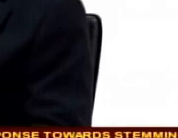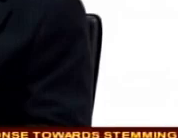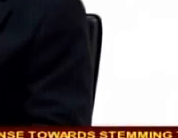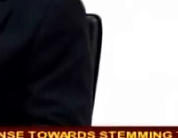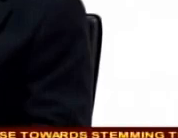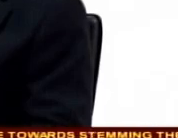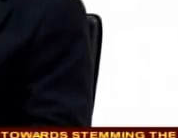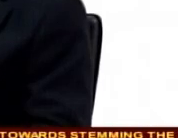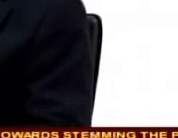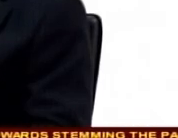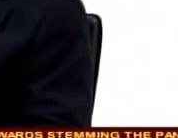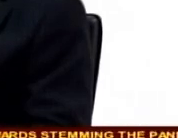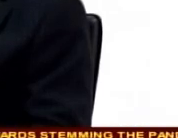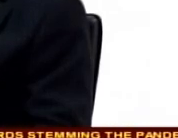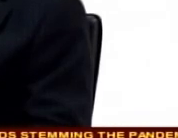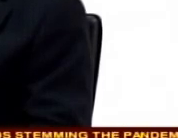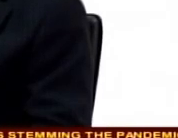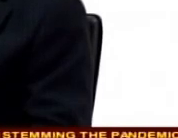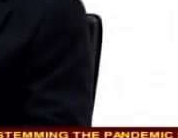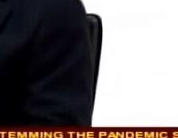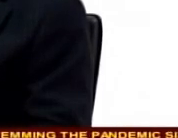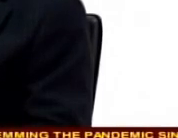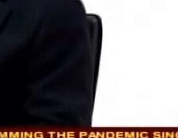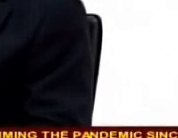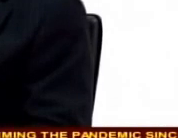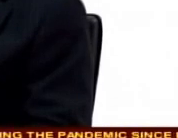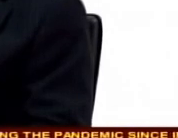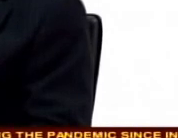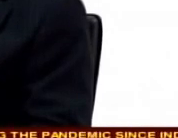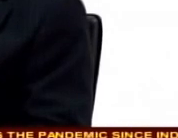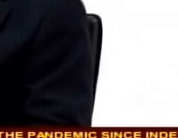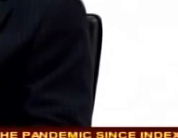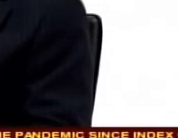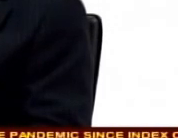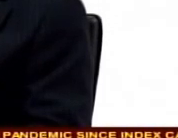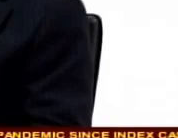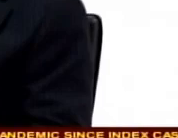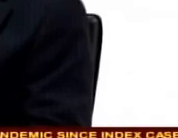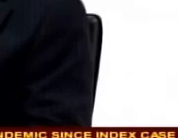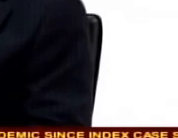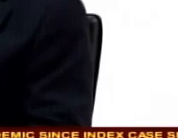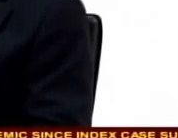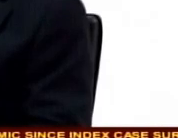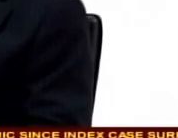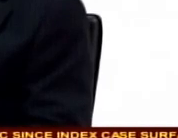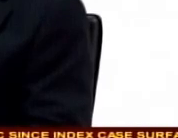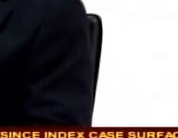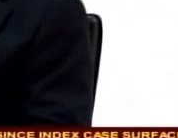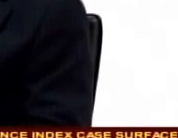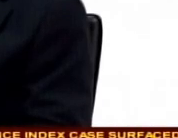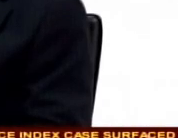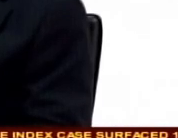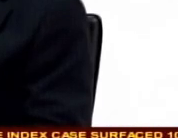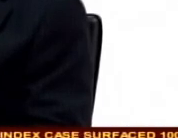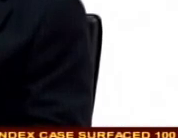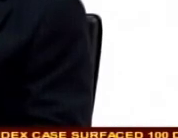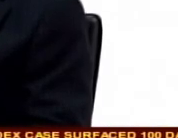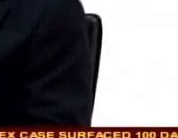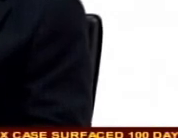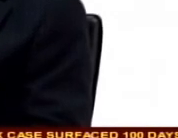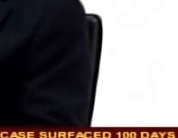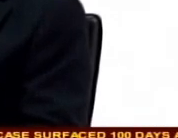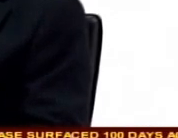of us close as late as 10 p.m., some midnight. And even here in the FCT, the officials are